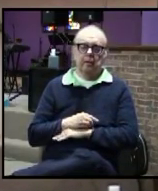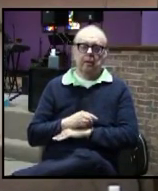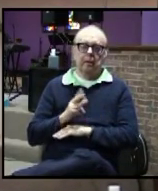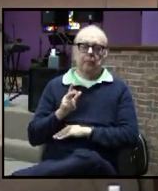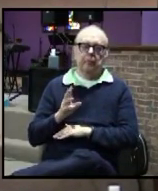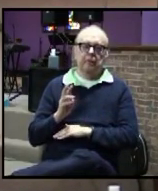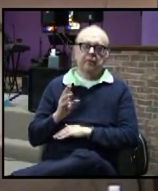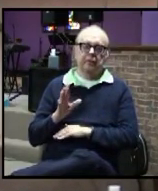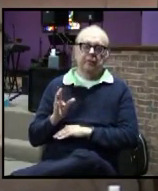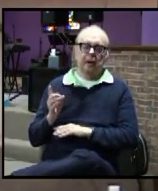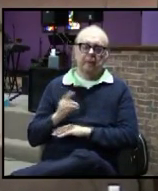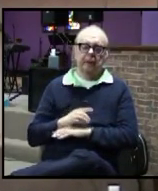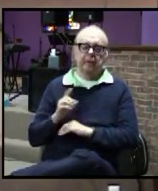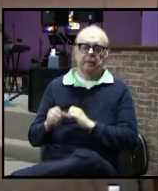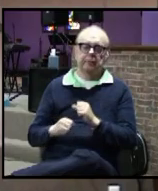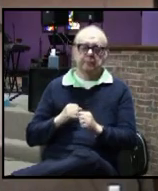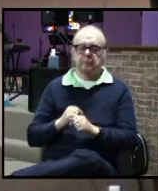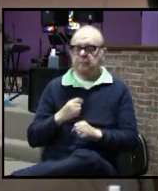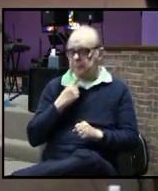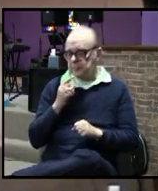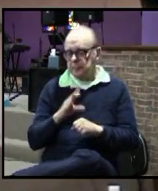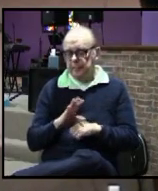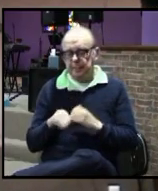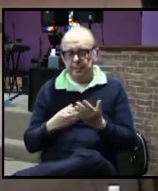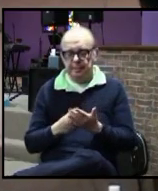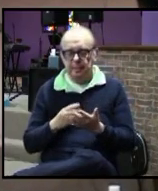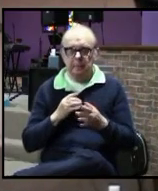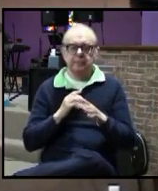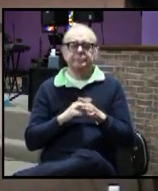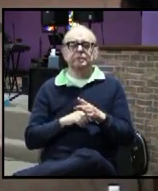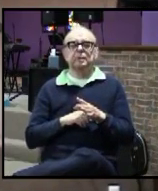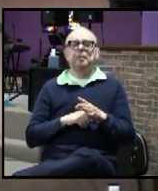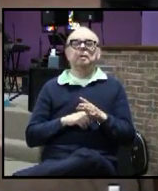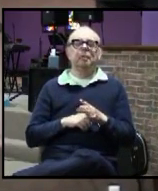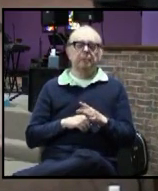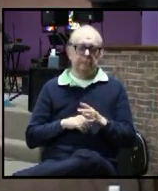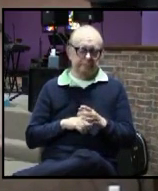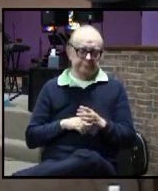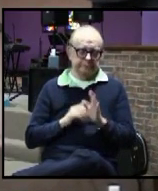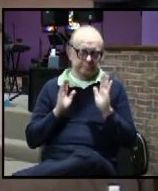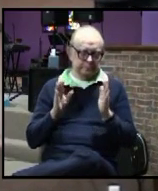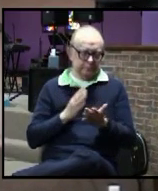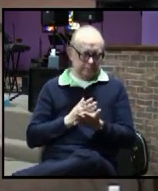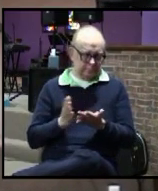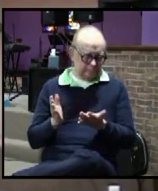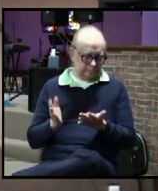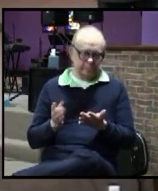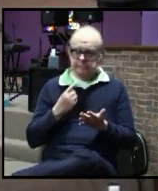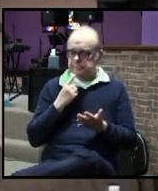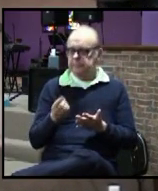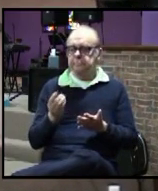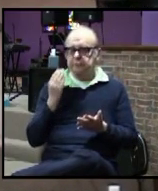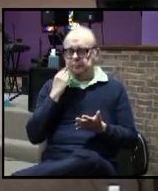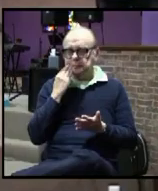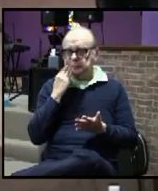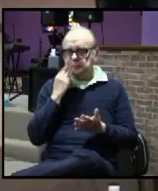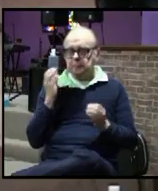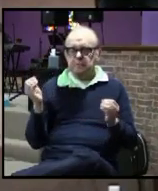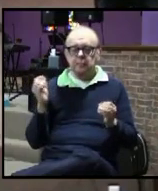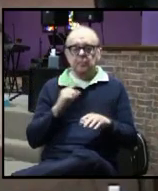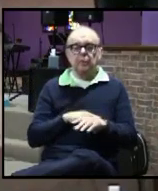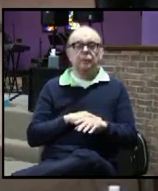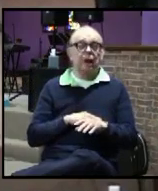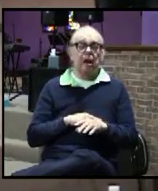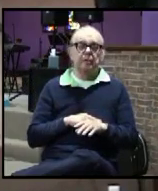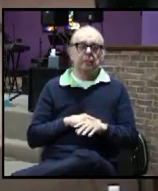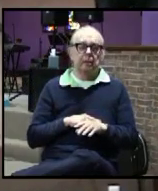365 days a year. I tell my church this all the time, and it's an amazing thing. I said, you know, there's